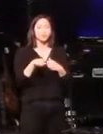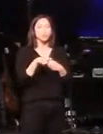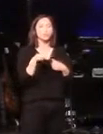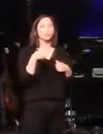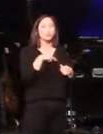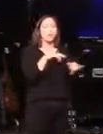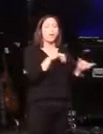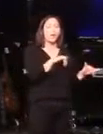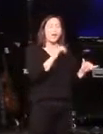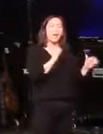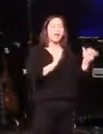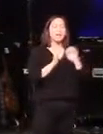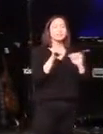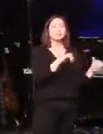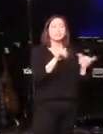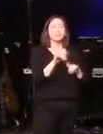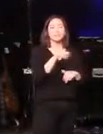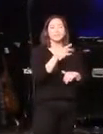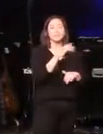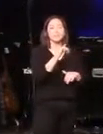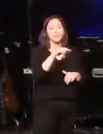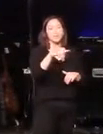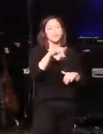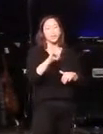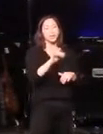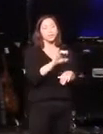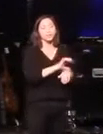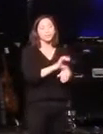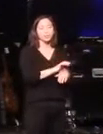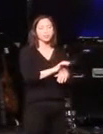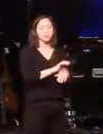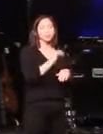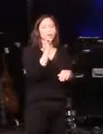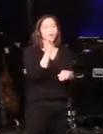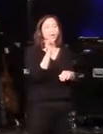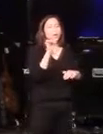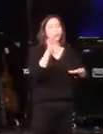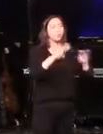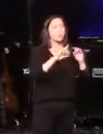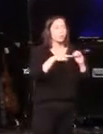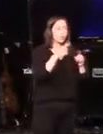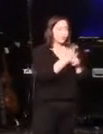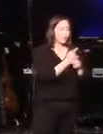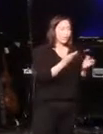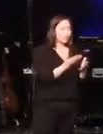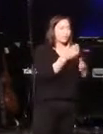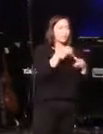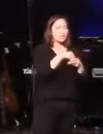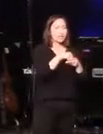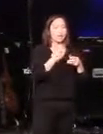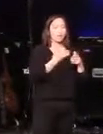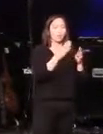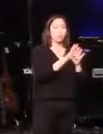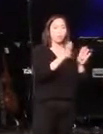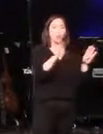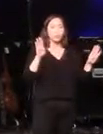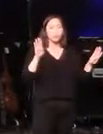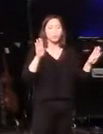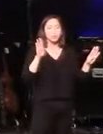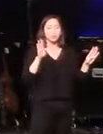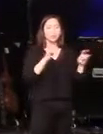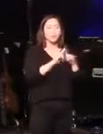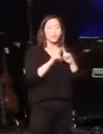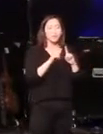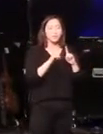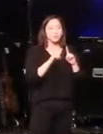happening outside and beyond our walls, not just what happens on this campus or in our home churches. Thank